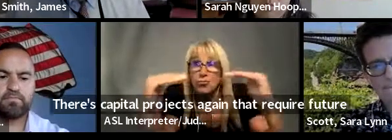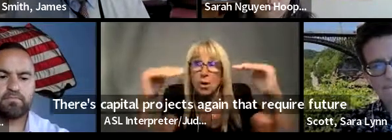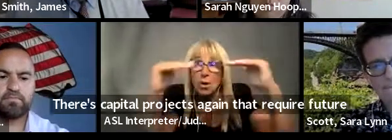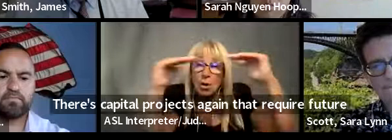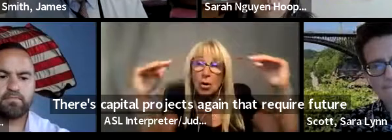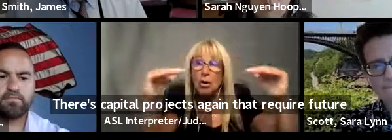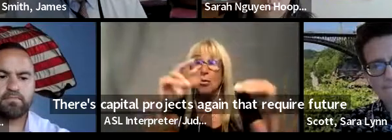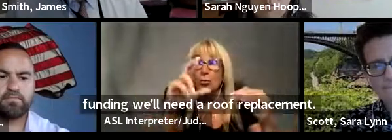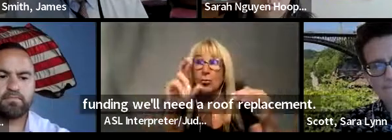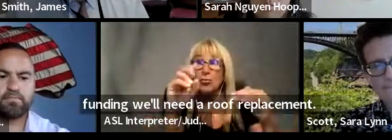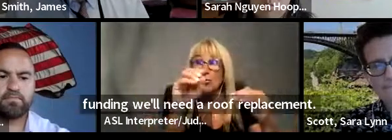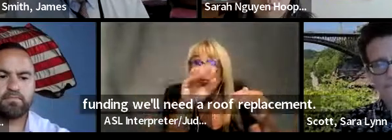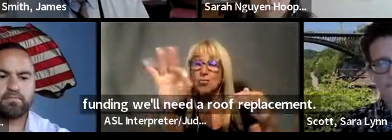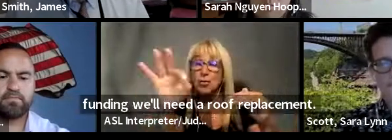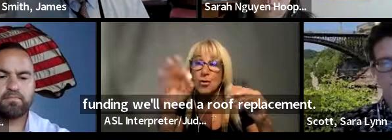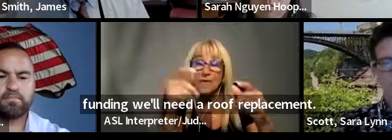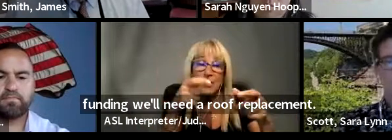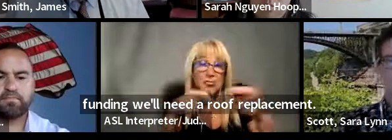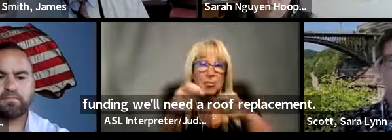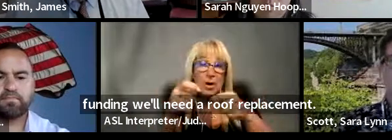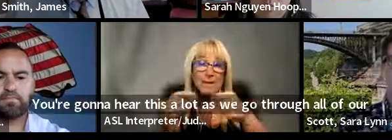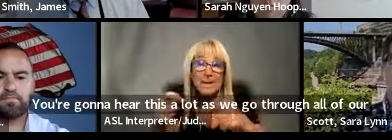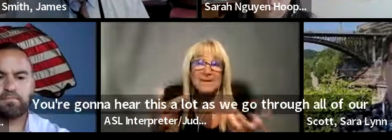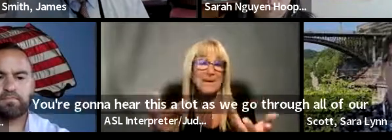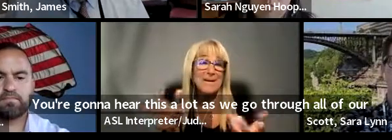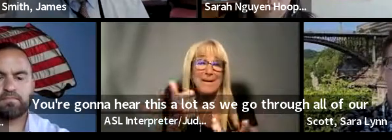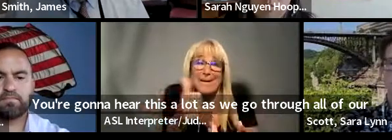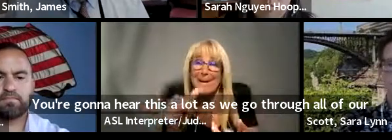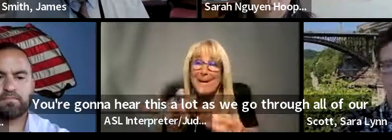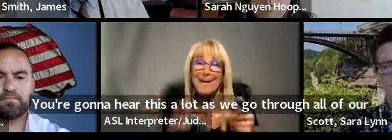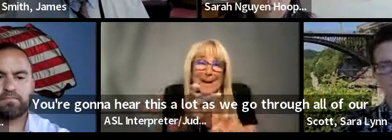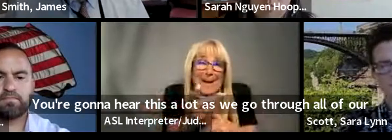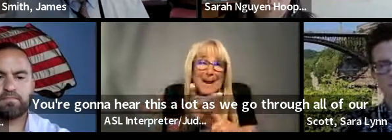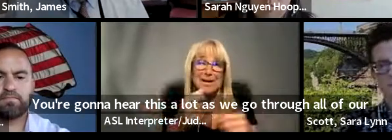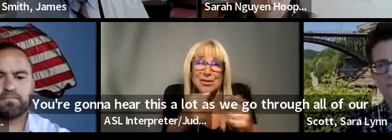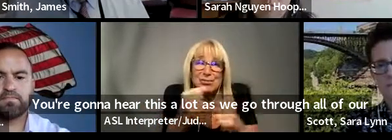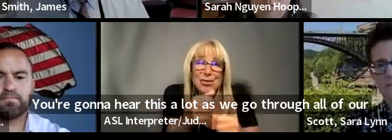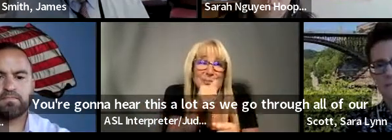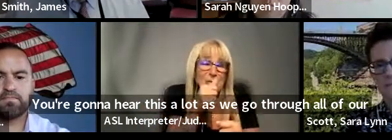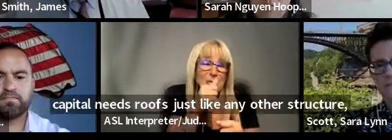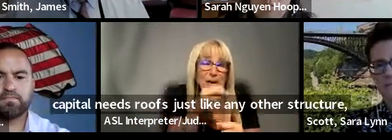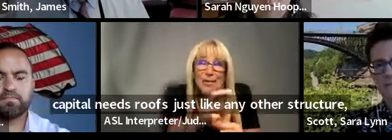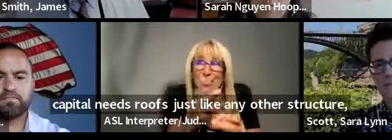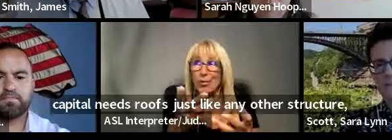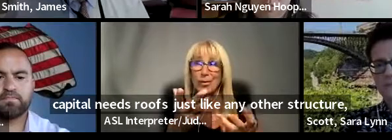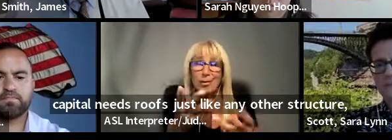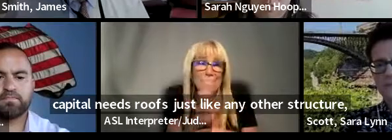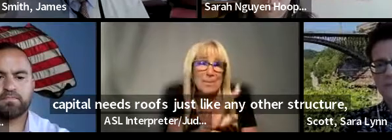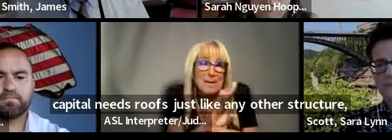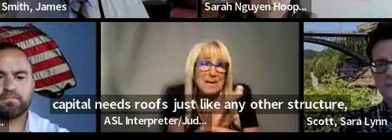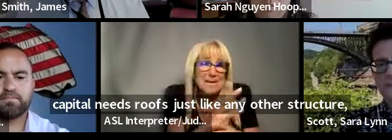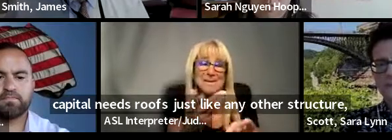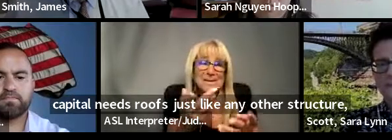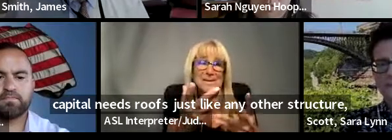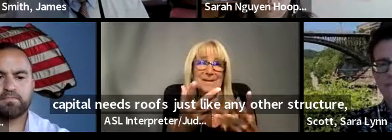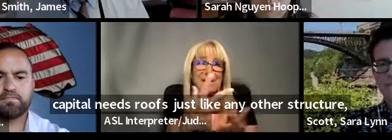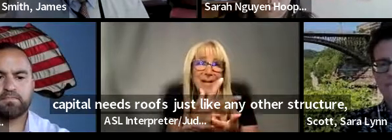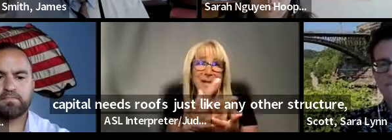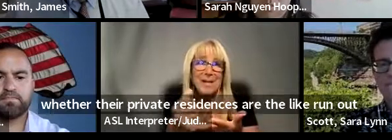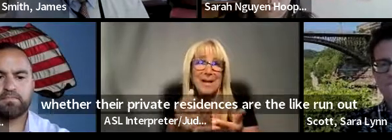needs. Roofs, just like any other structure, whether they're private residences or the like, run out. The current one